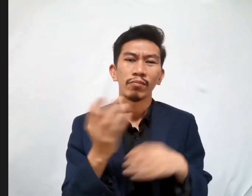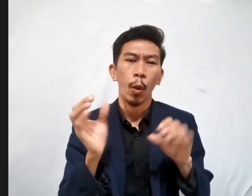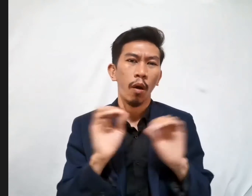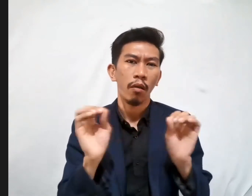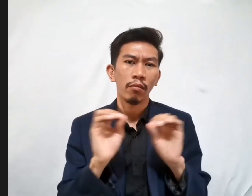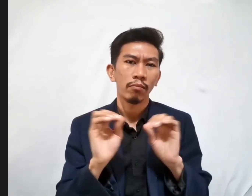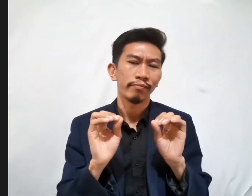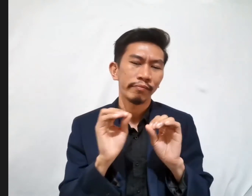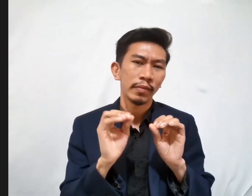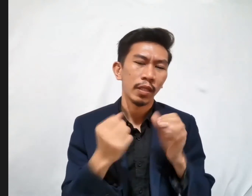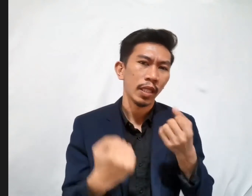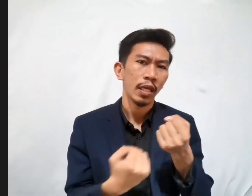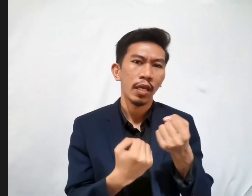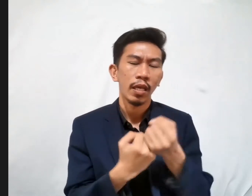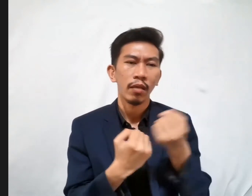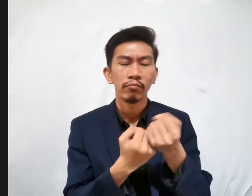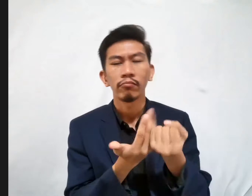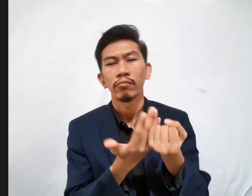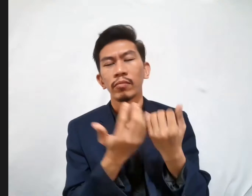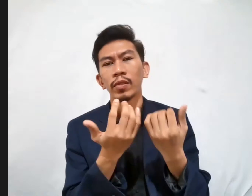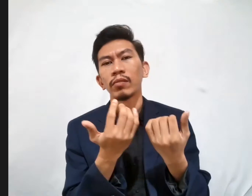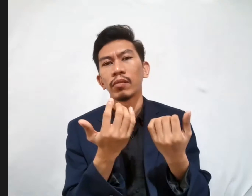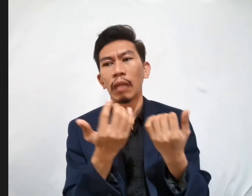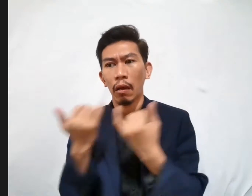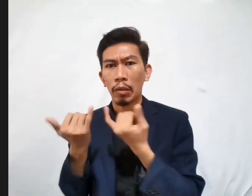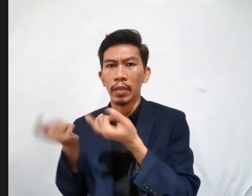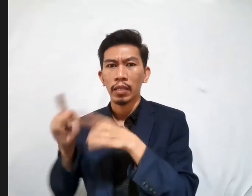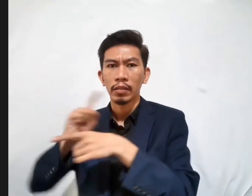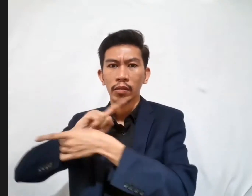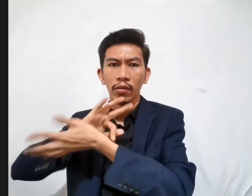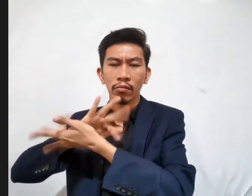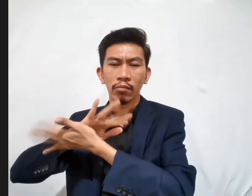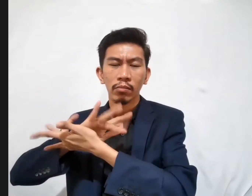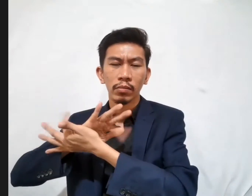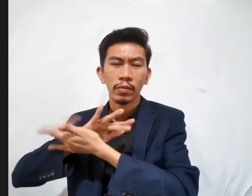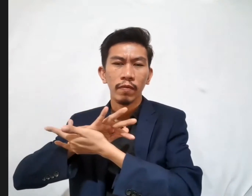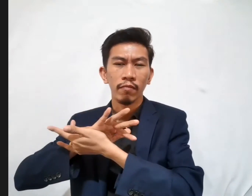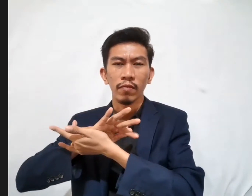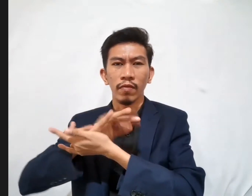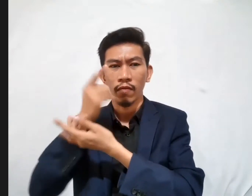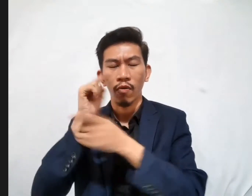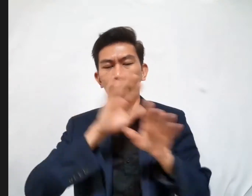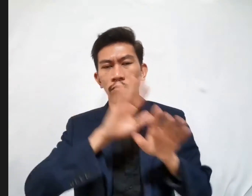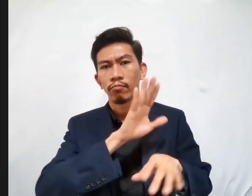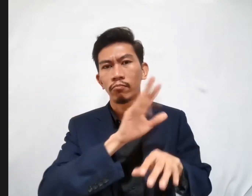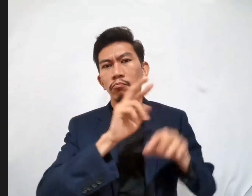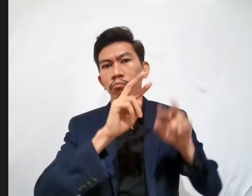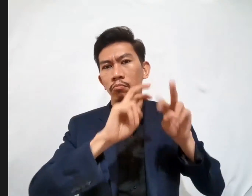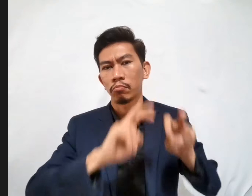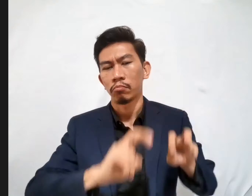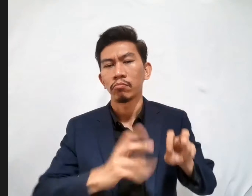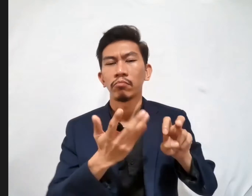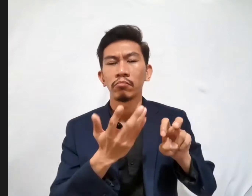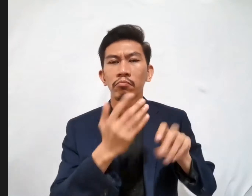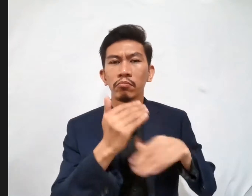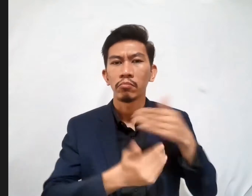due management during the COVID area in coming for their screening procedures, because